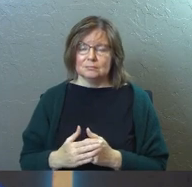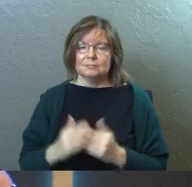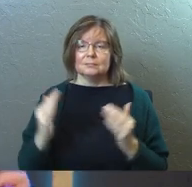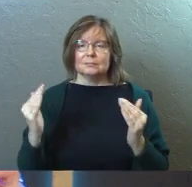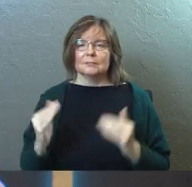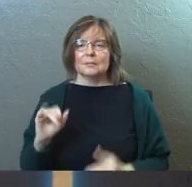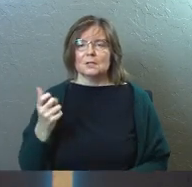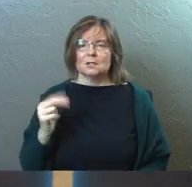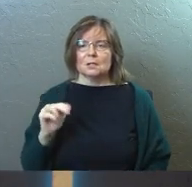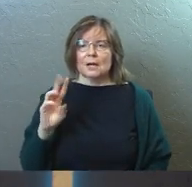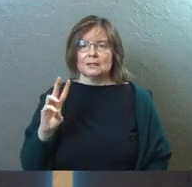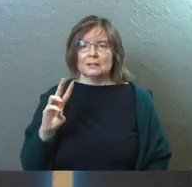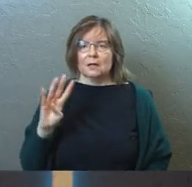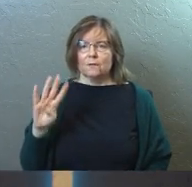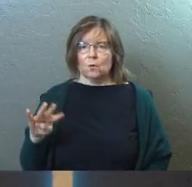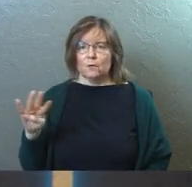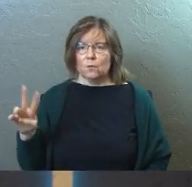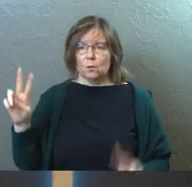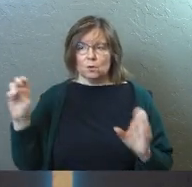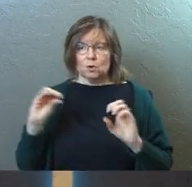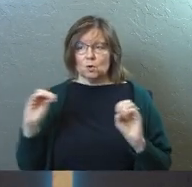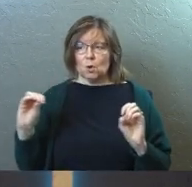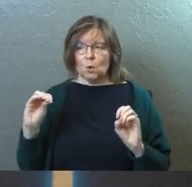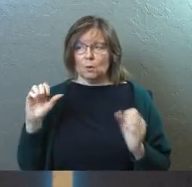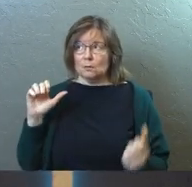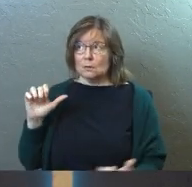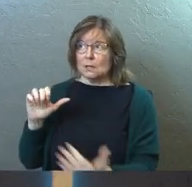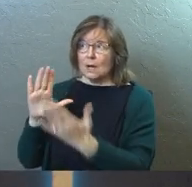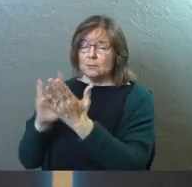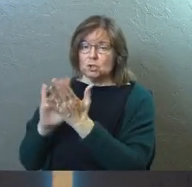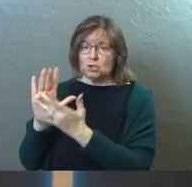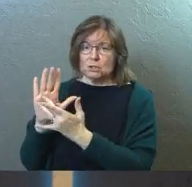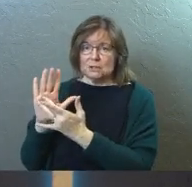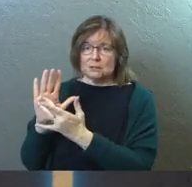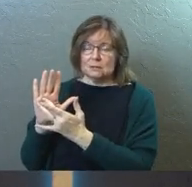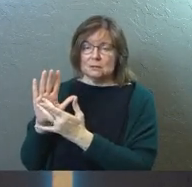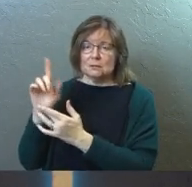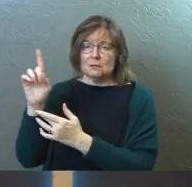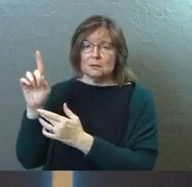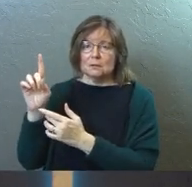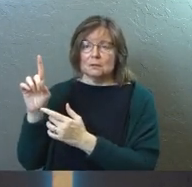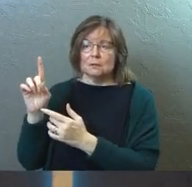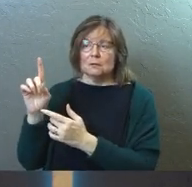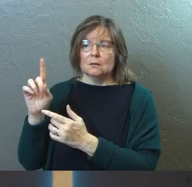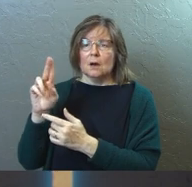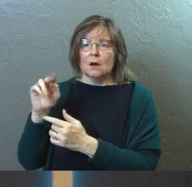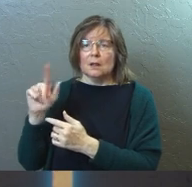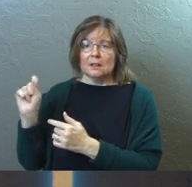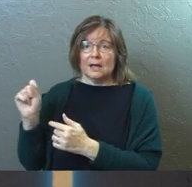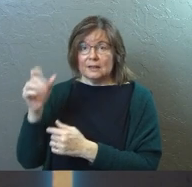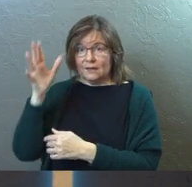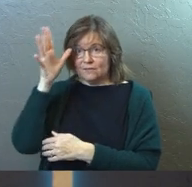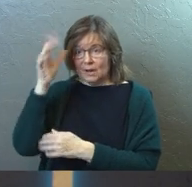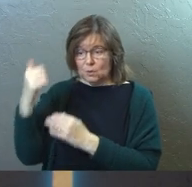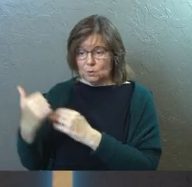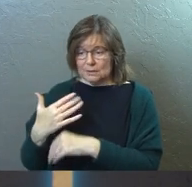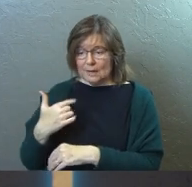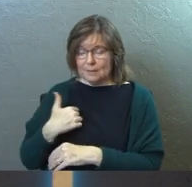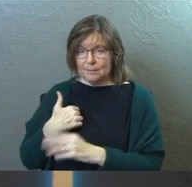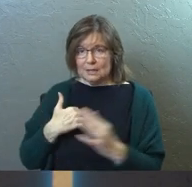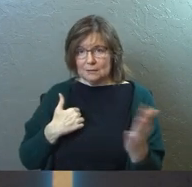Next, John 6:44. Here's another one. For no one can come to Jesus. Jesus is talking here. He says, to me, unless the Father who sent